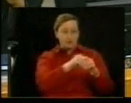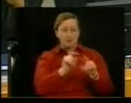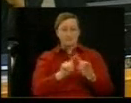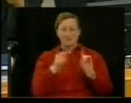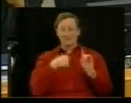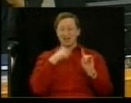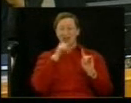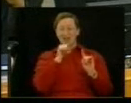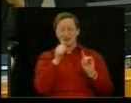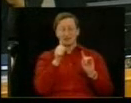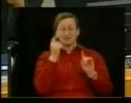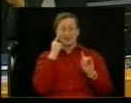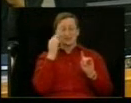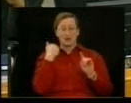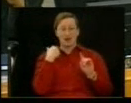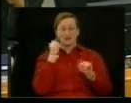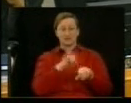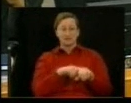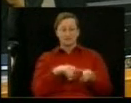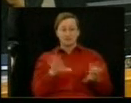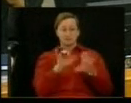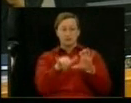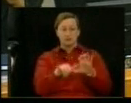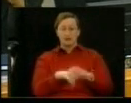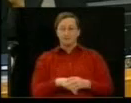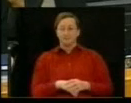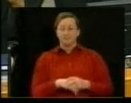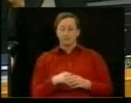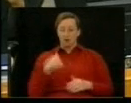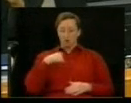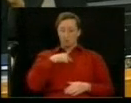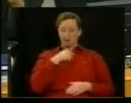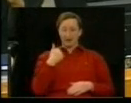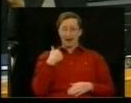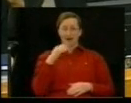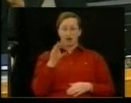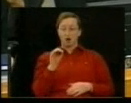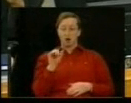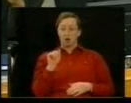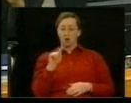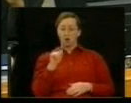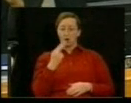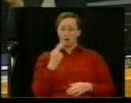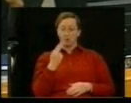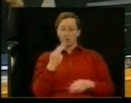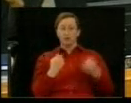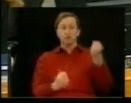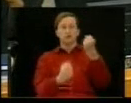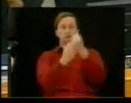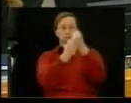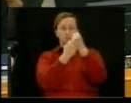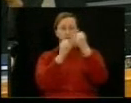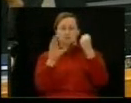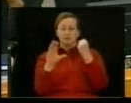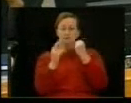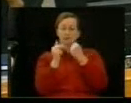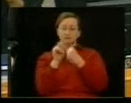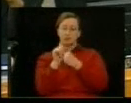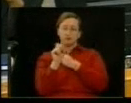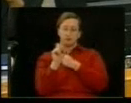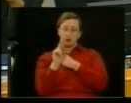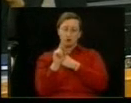do that. We took an oath to uphold the charter, to uphold the state